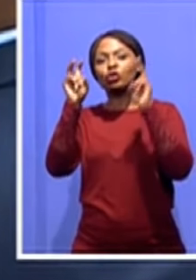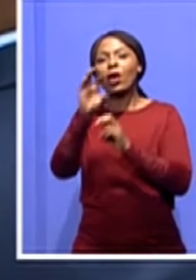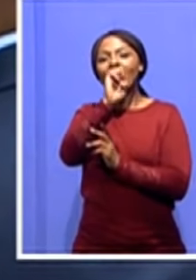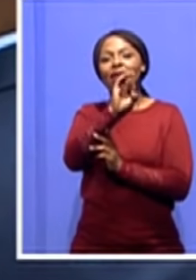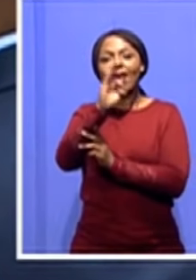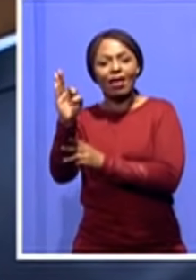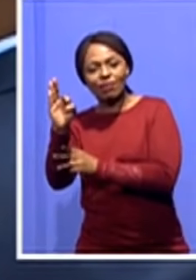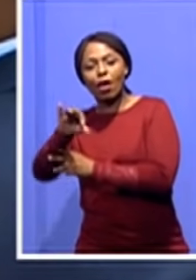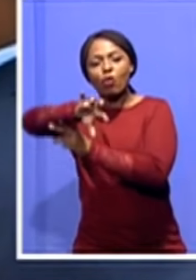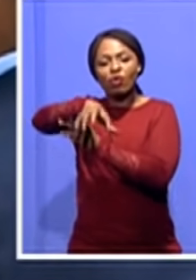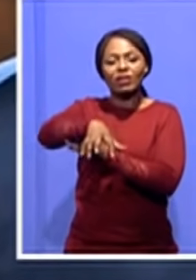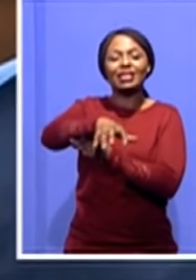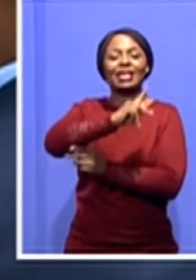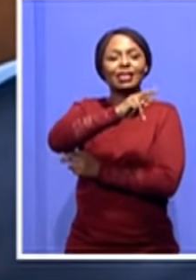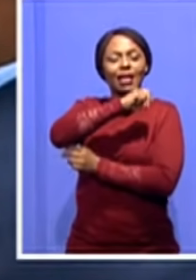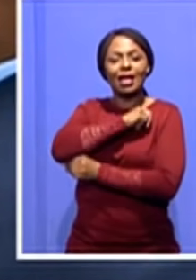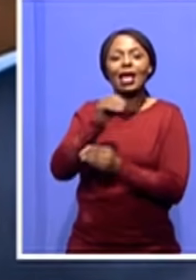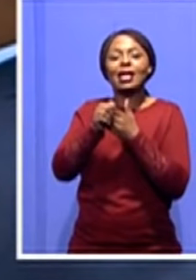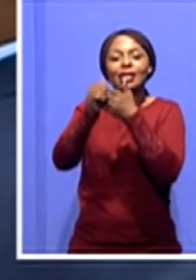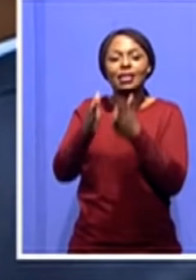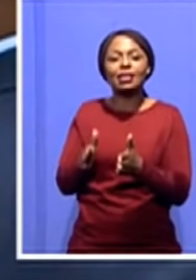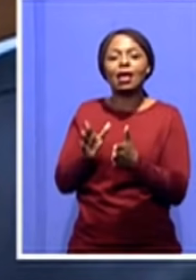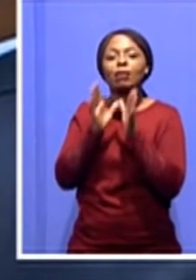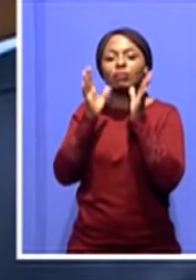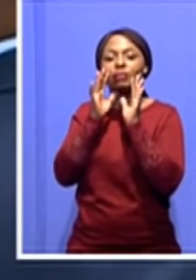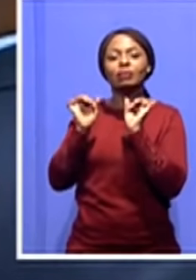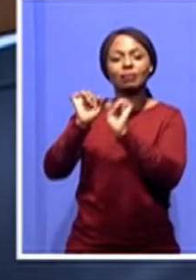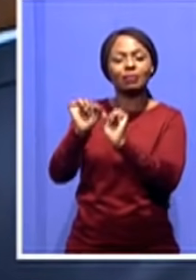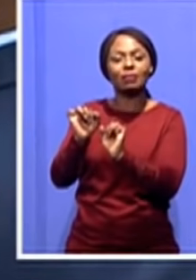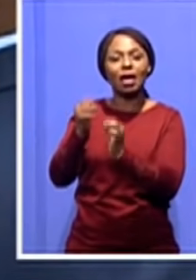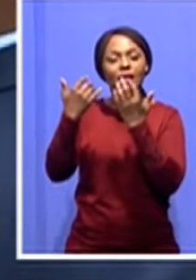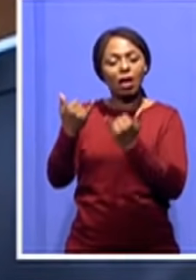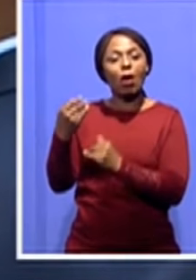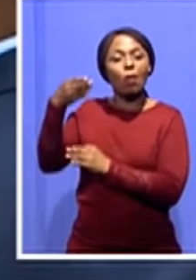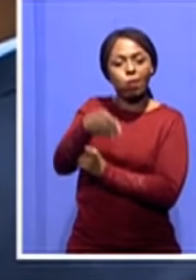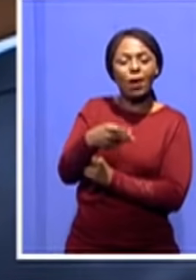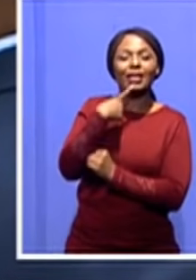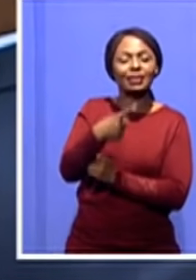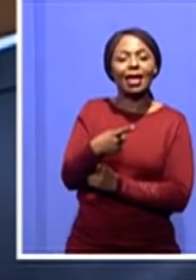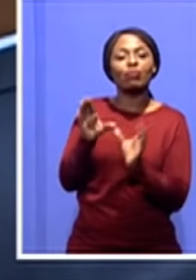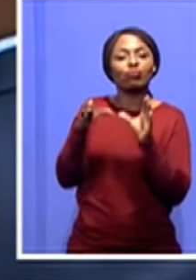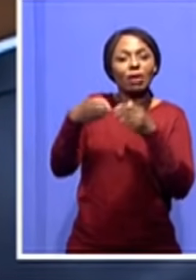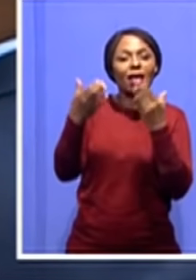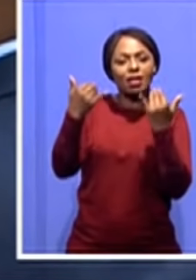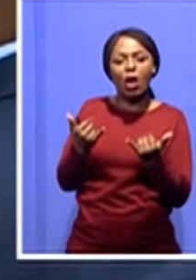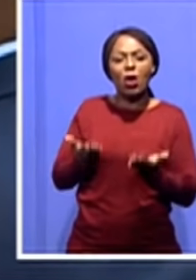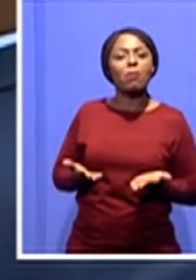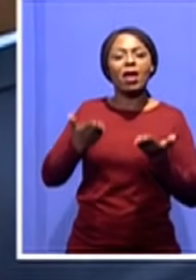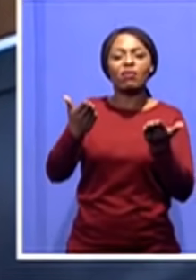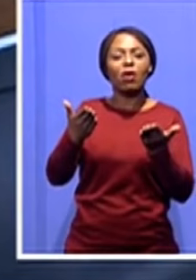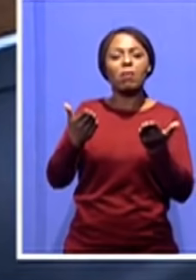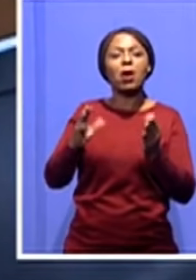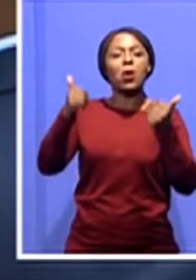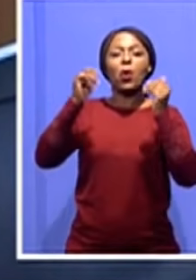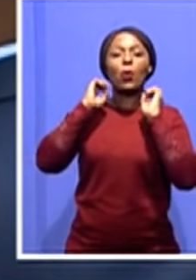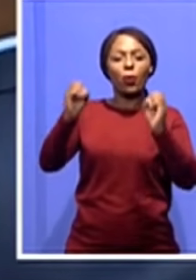leader, Julius Malema, is on record saying that the party was not performing as well as it should, especially here in the province of KwaZulu-Natal.